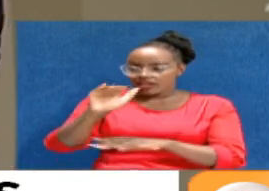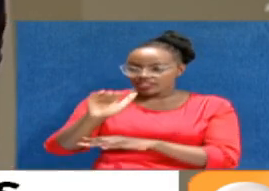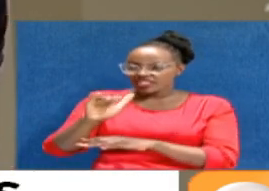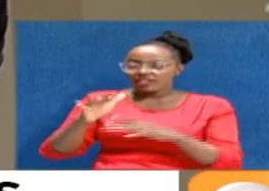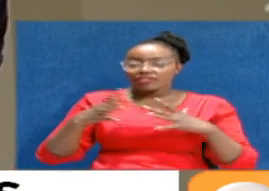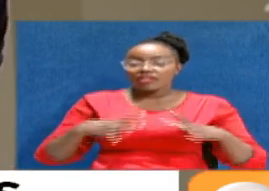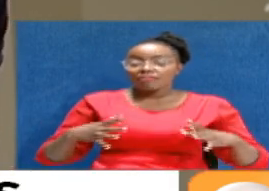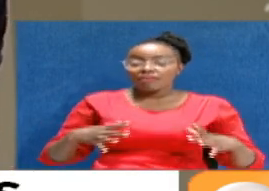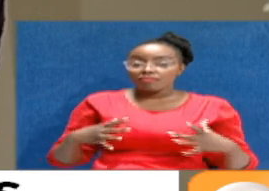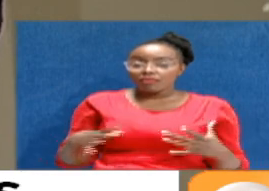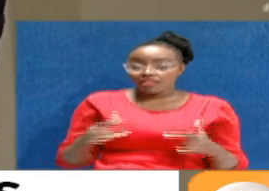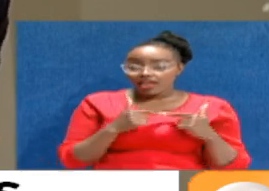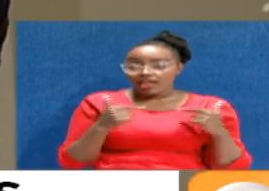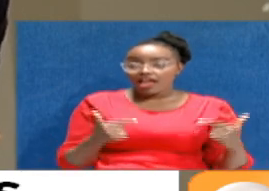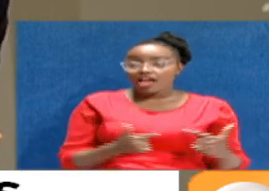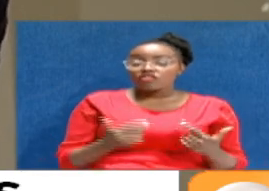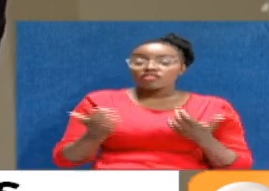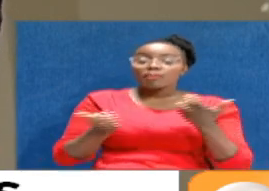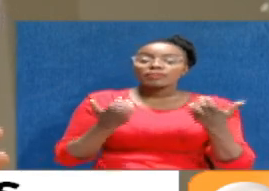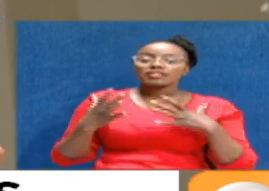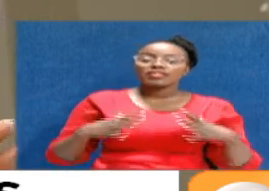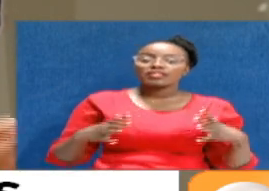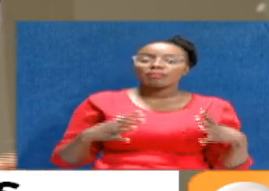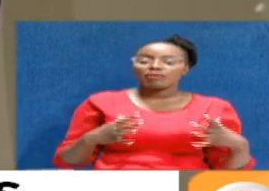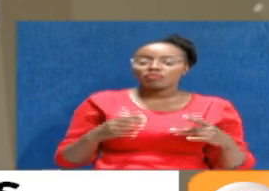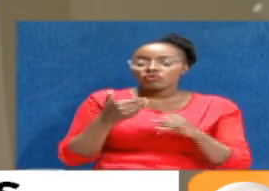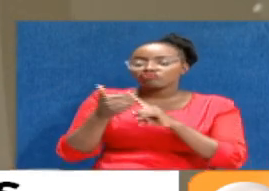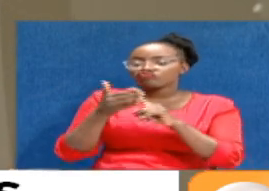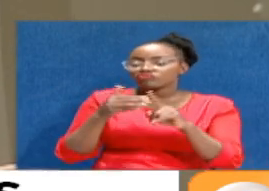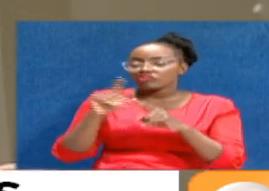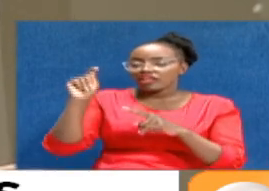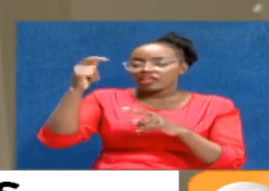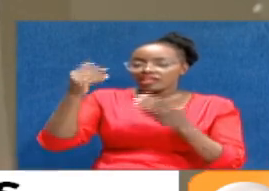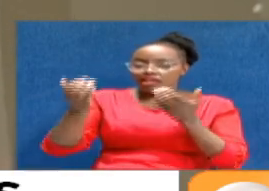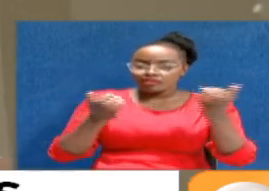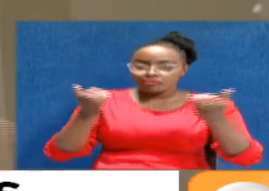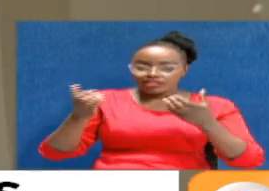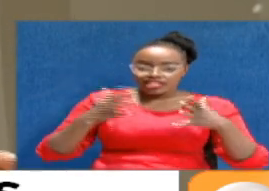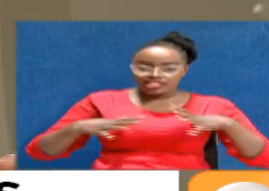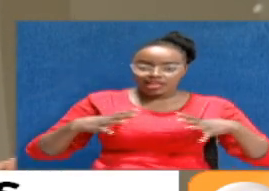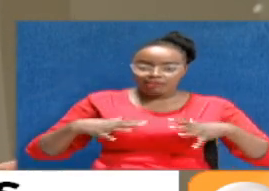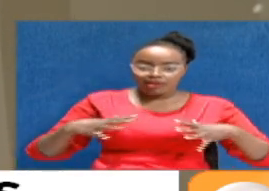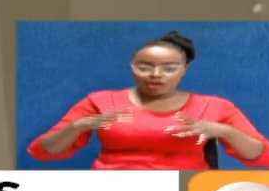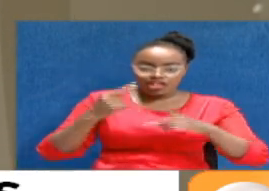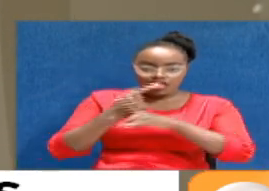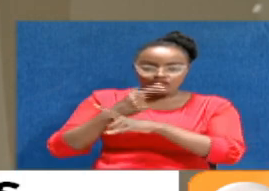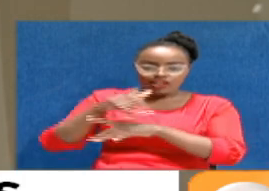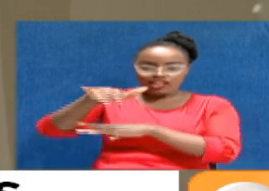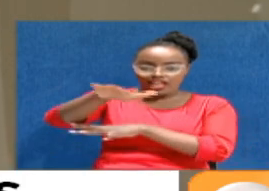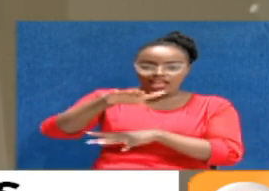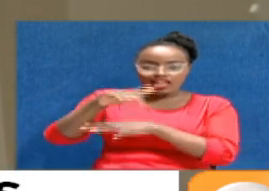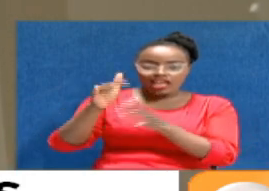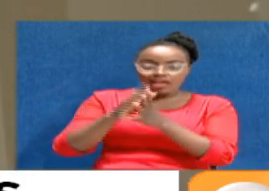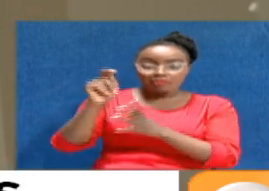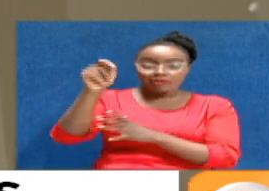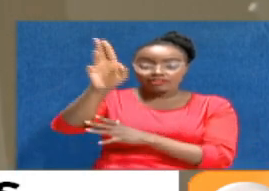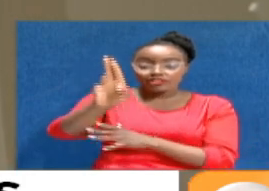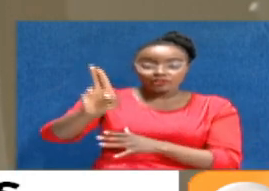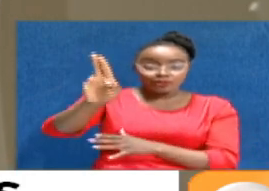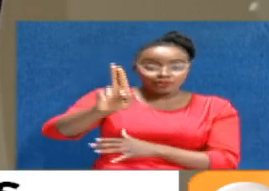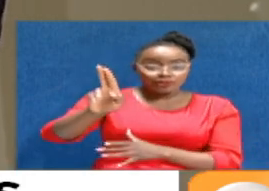hearts and minds mm-hmm. of traders and Kenyan businessmen. Yes. Across board, and even President Uhuru